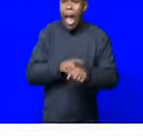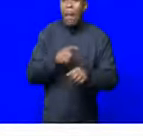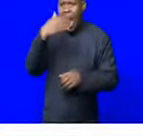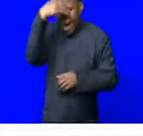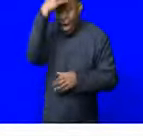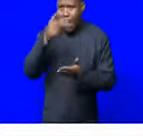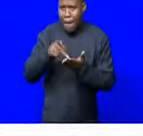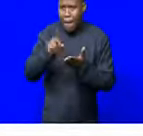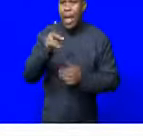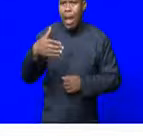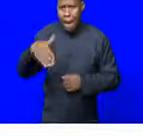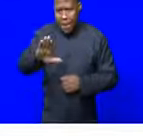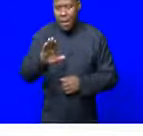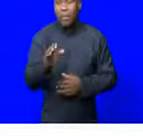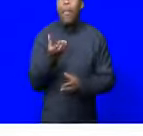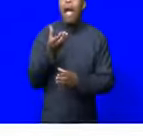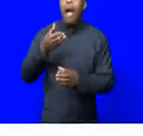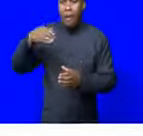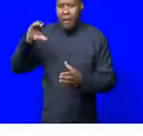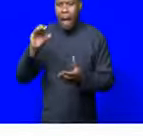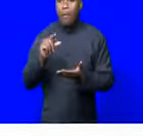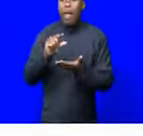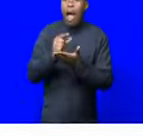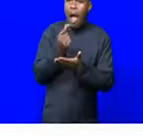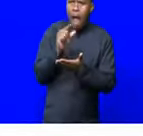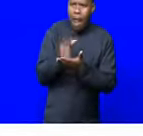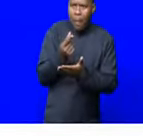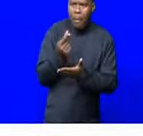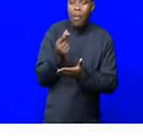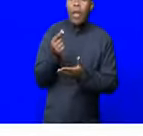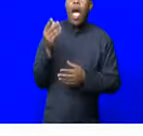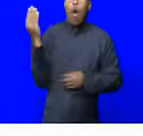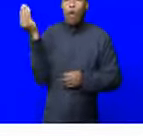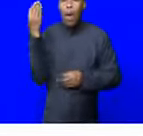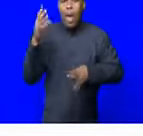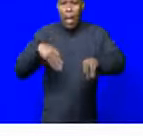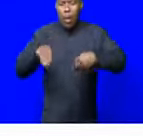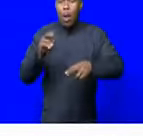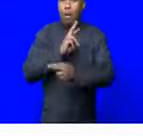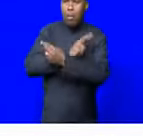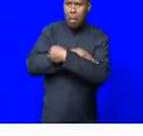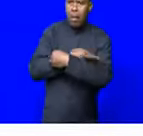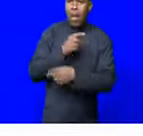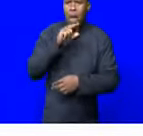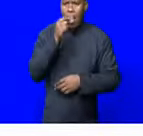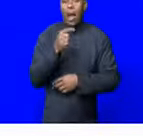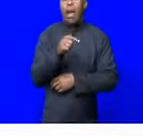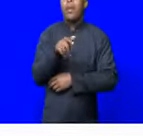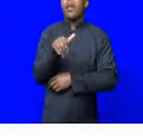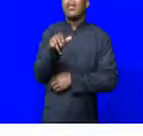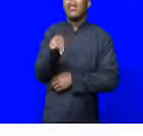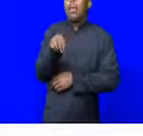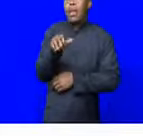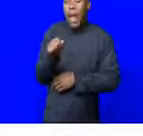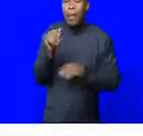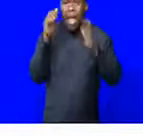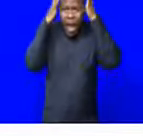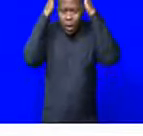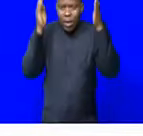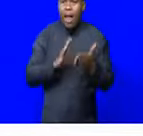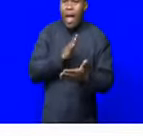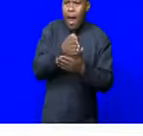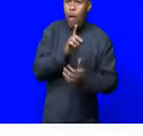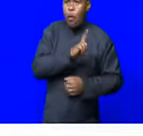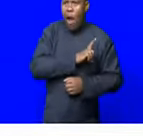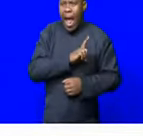arrived in the country alongside other African legends to take part in a friendly game between Eswatini legends and African legends.